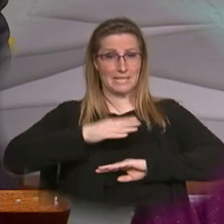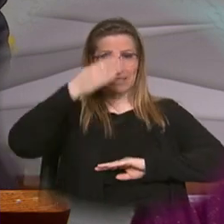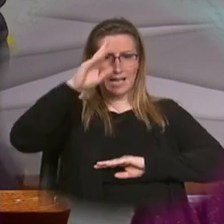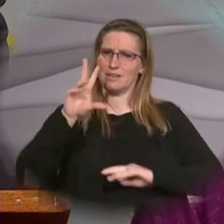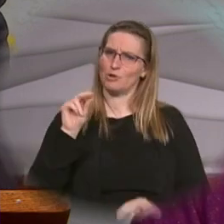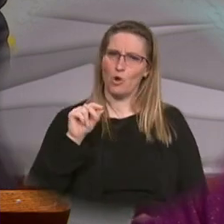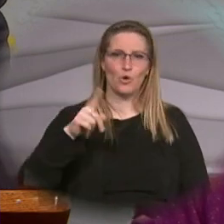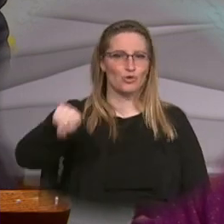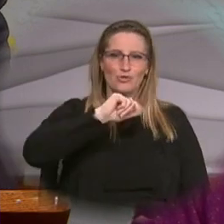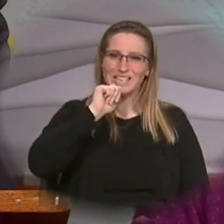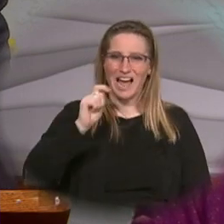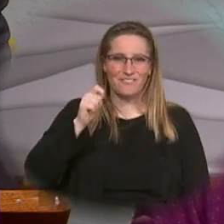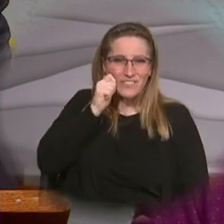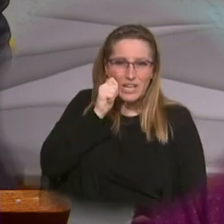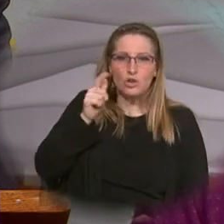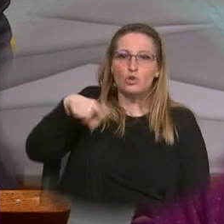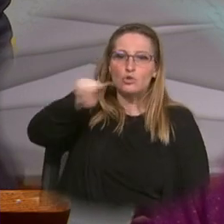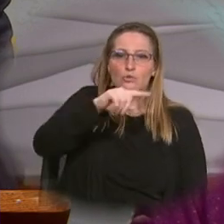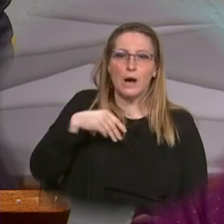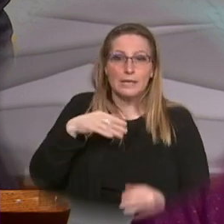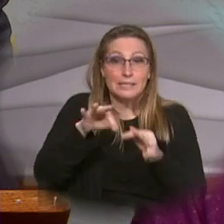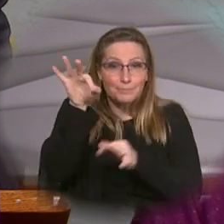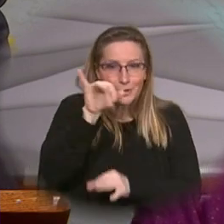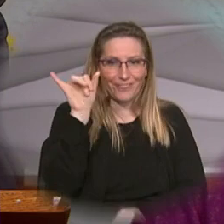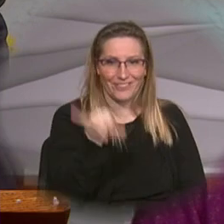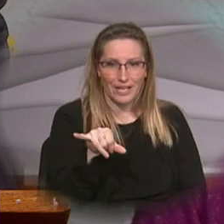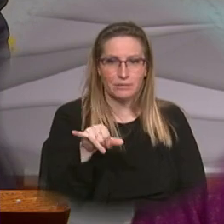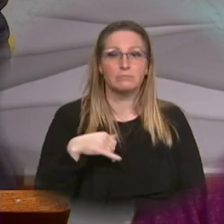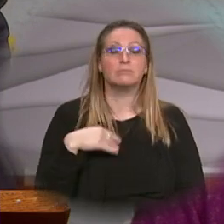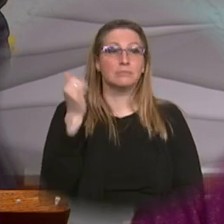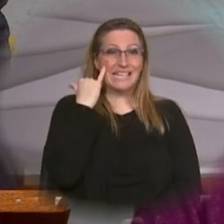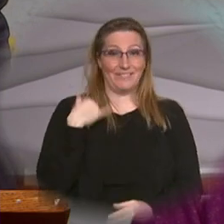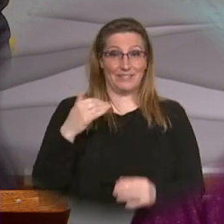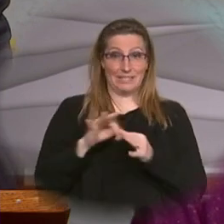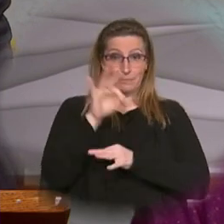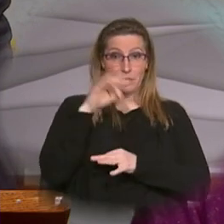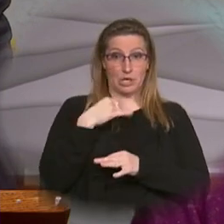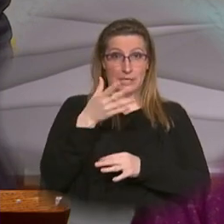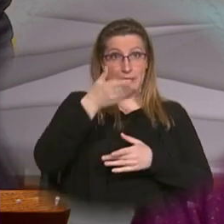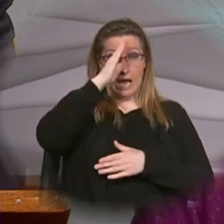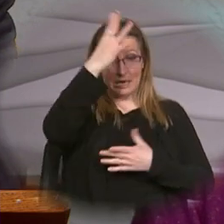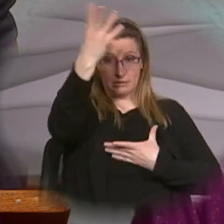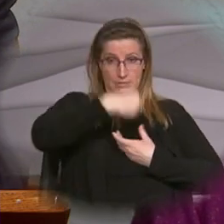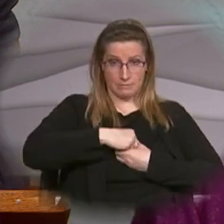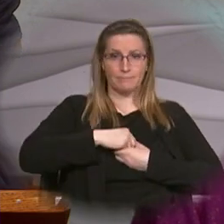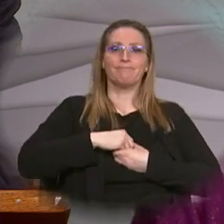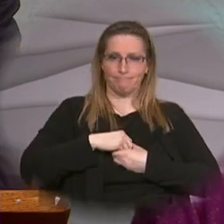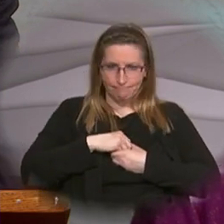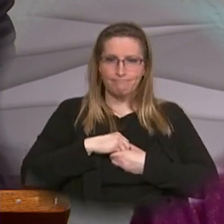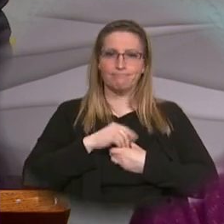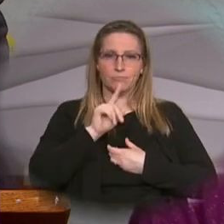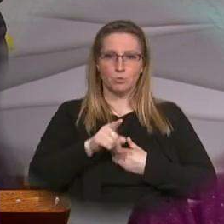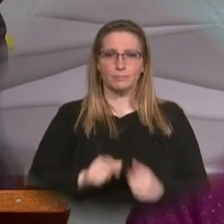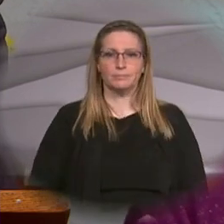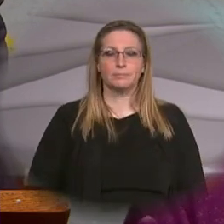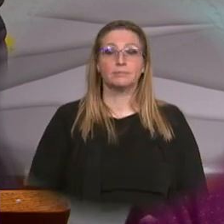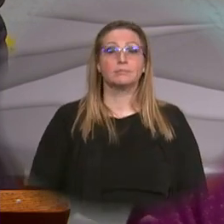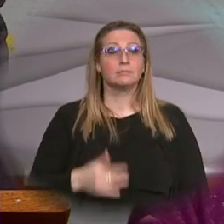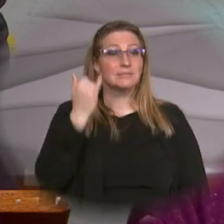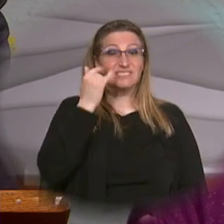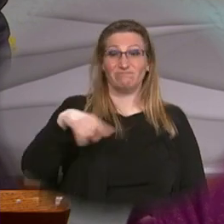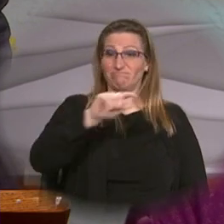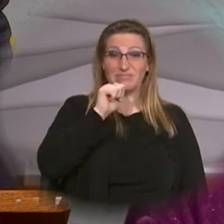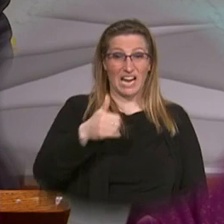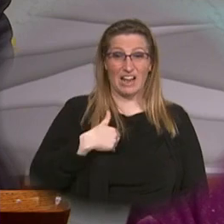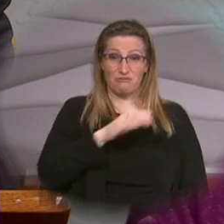contrary you are in the spirit if only the spirit of God dwells in you whoever does not have the spirit of